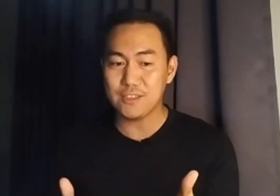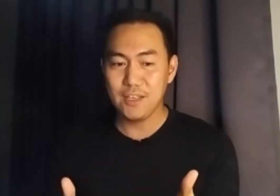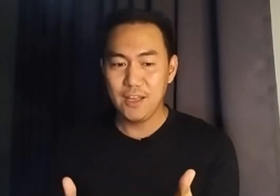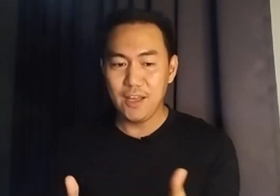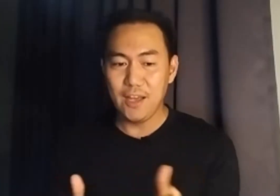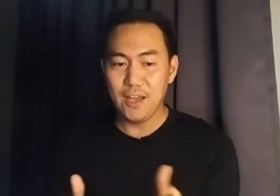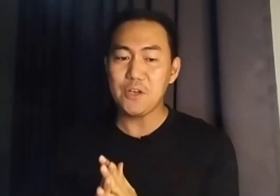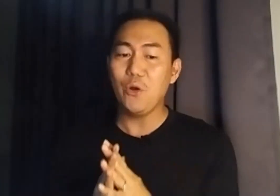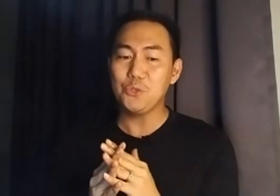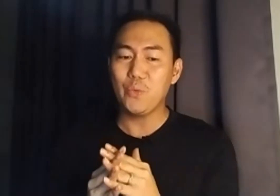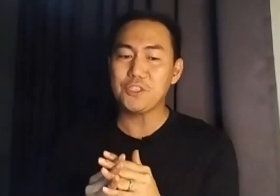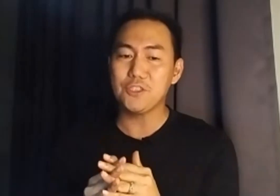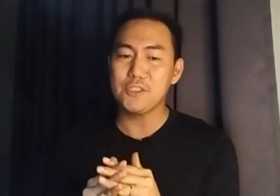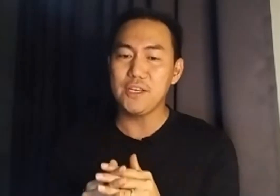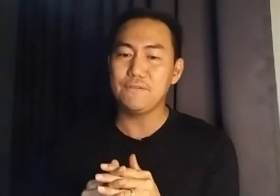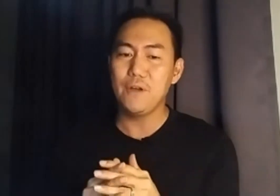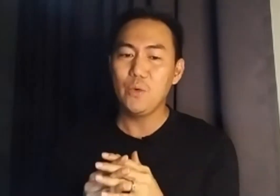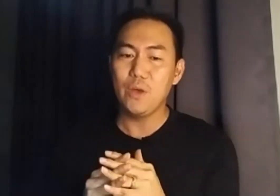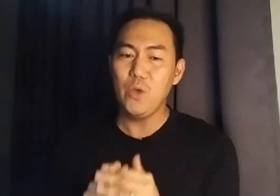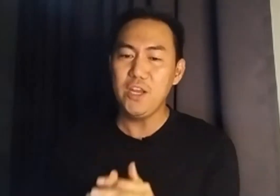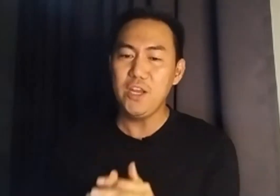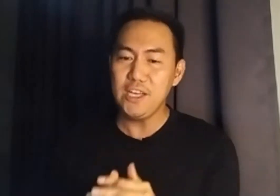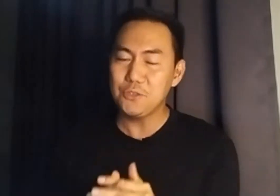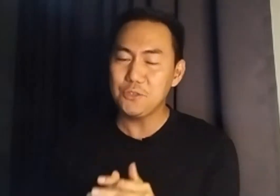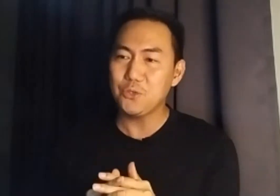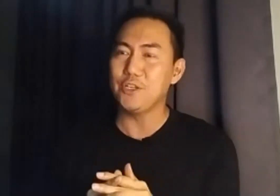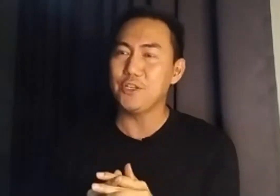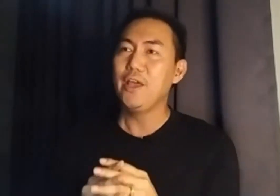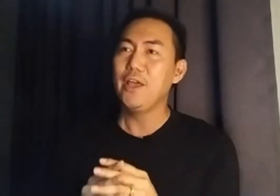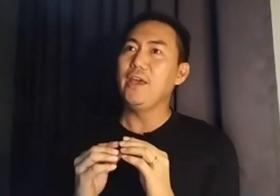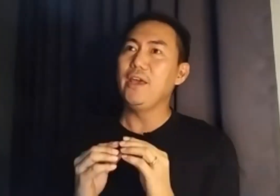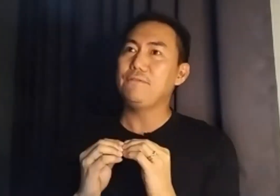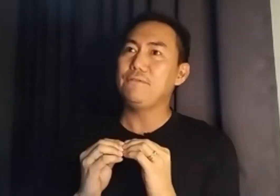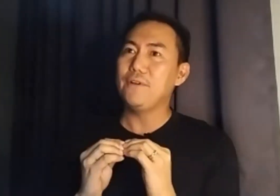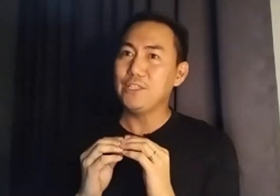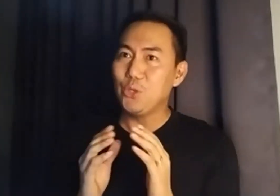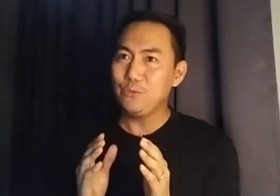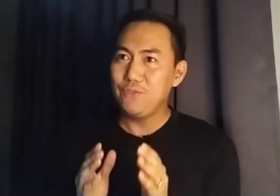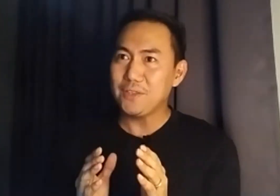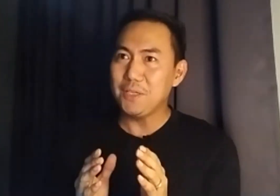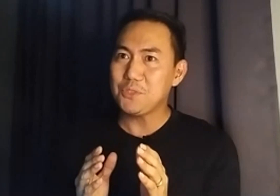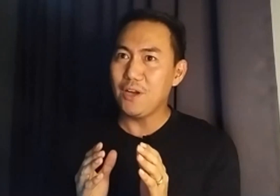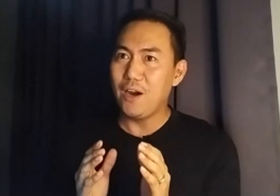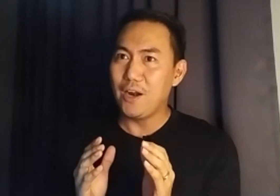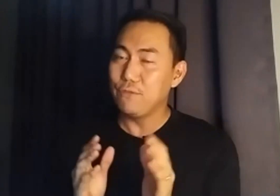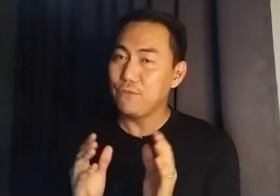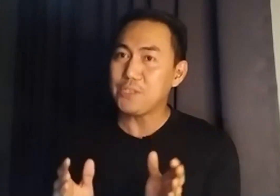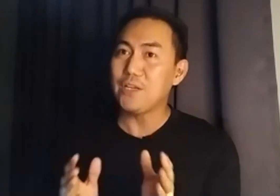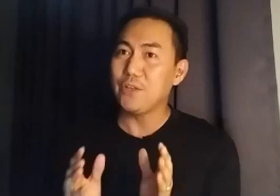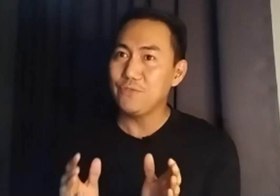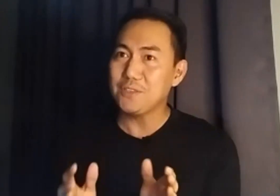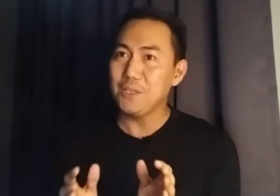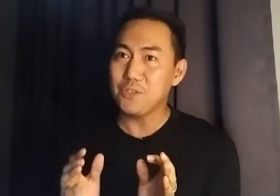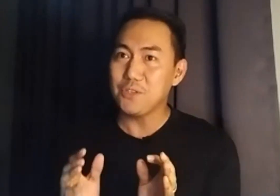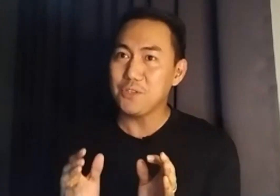consent. And there are also questions that we need to consider if adult victims are, of course,